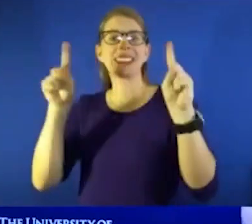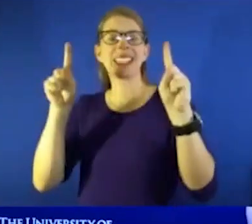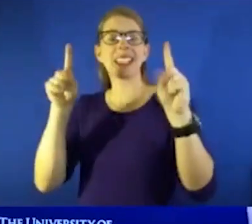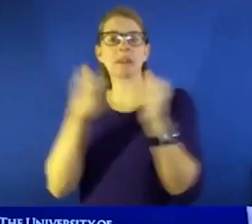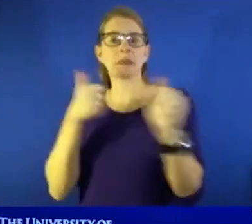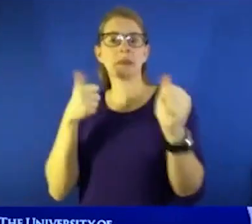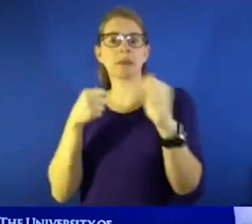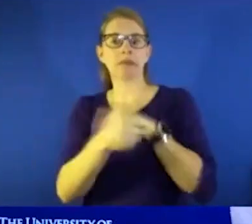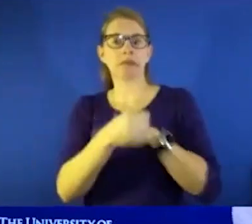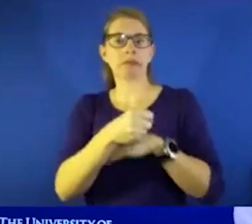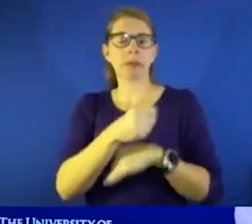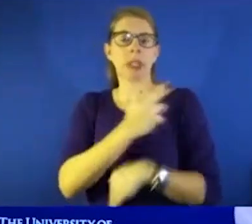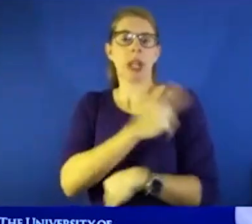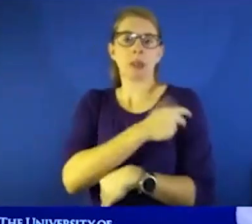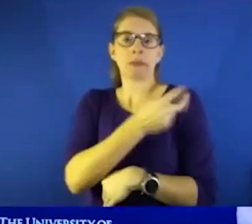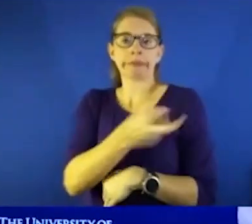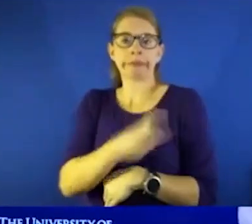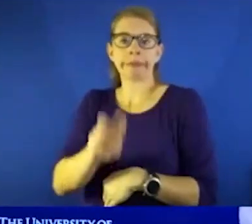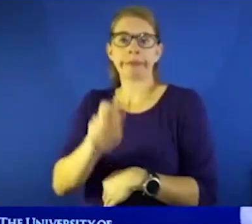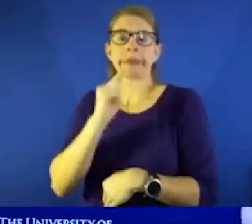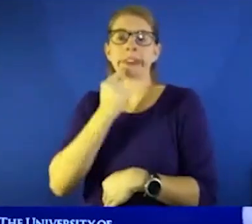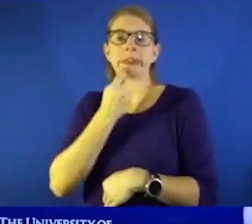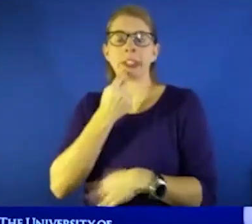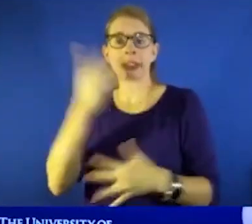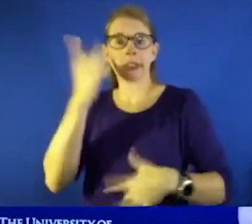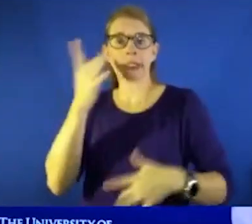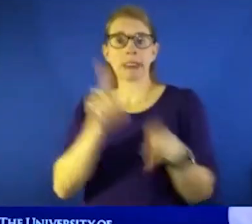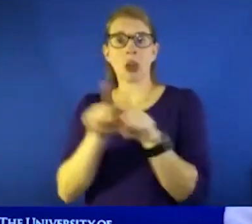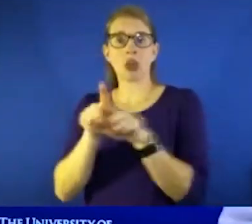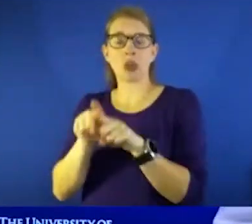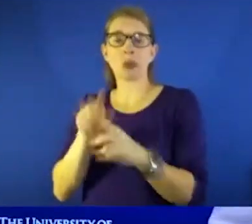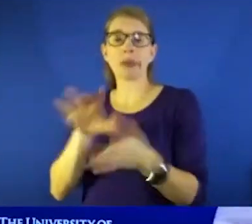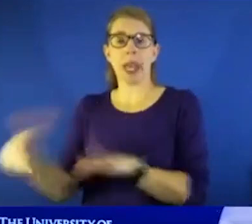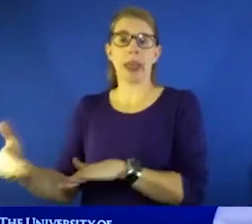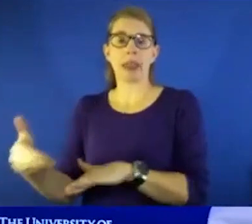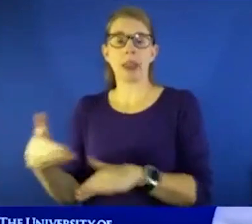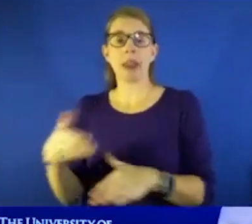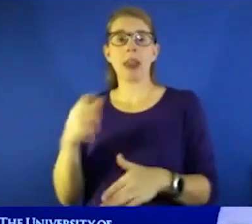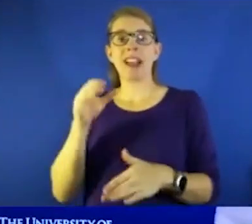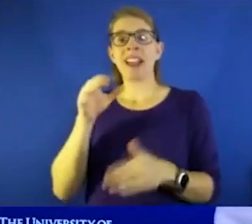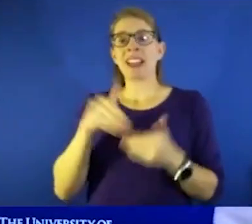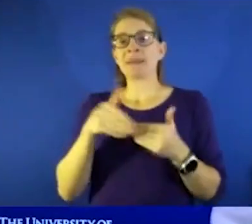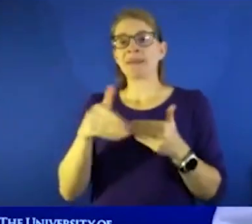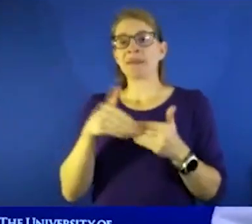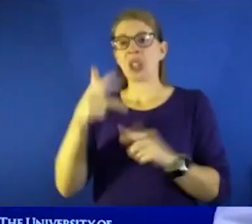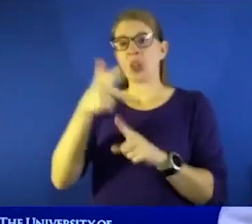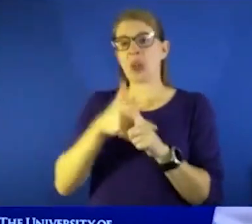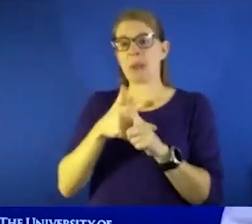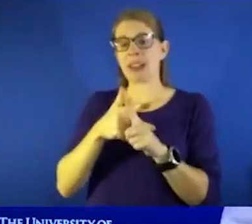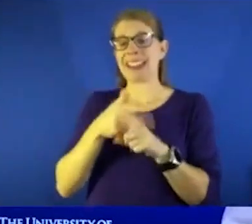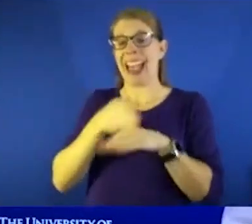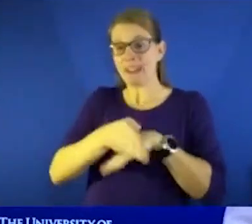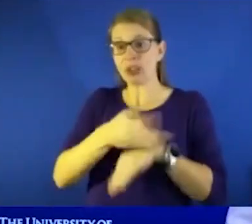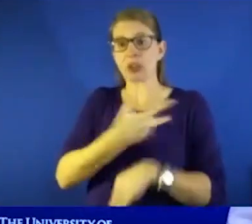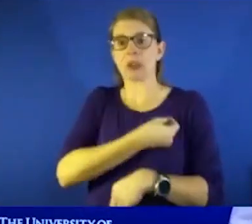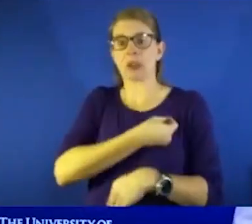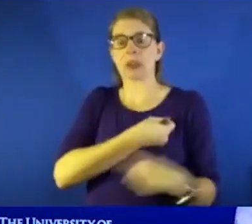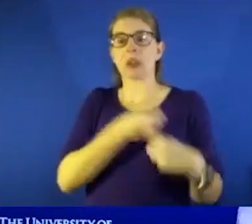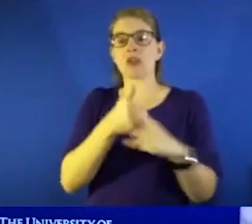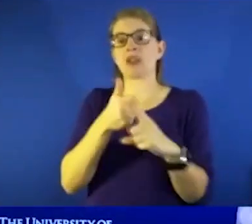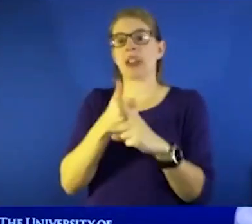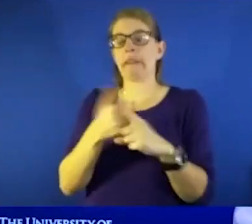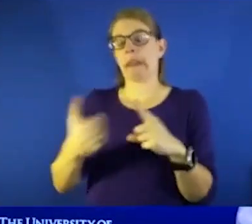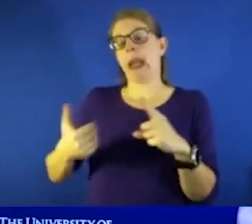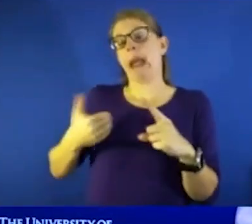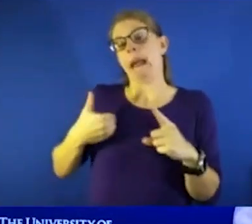But we do know also in that peri-vaccination period of probably about 3 months, you have the highest chance of having